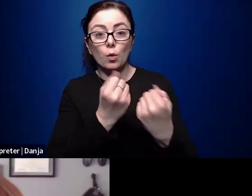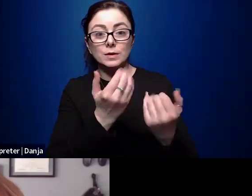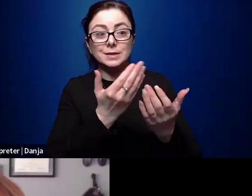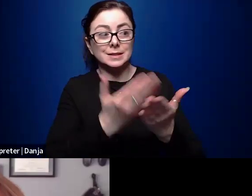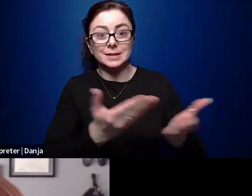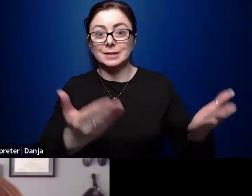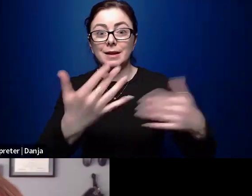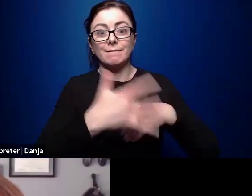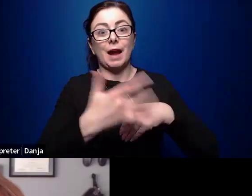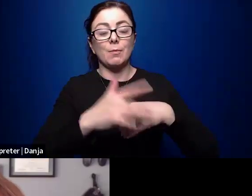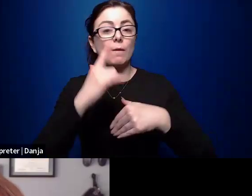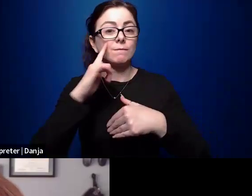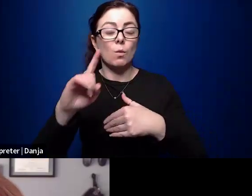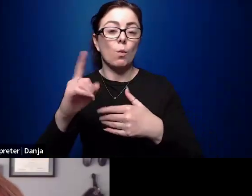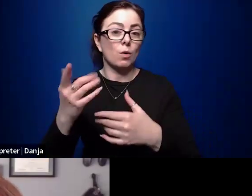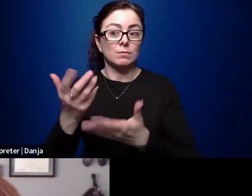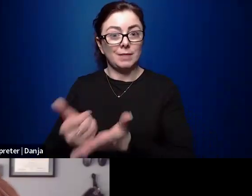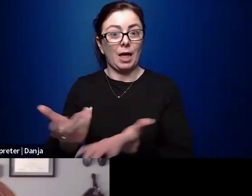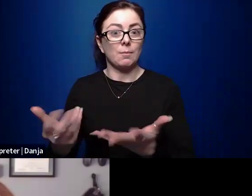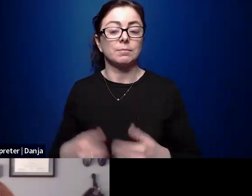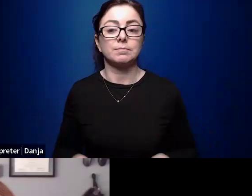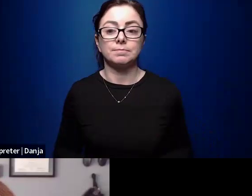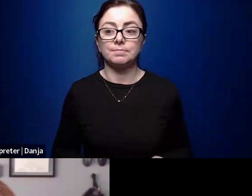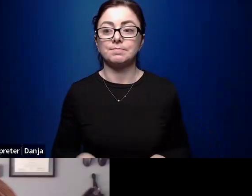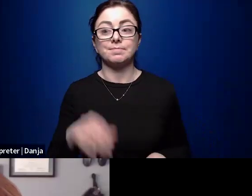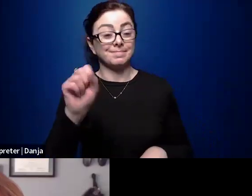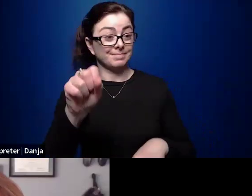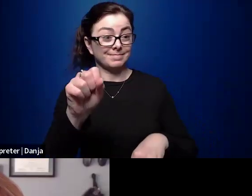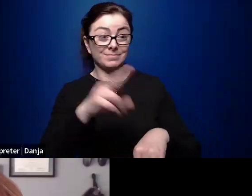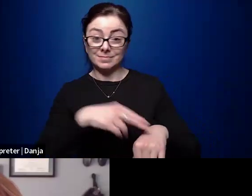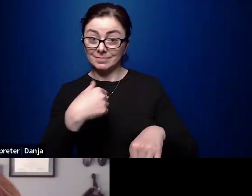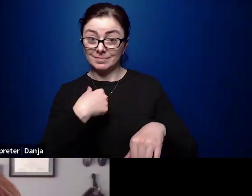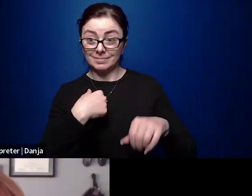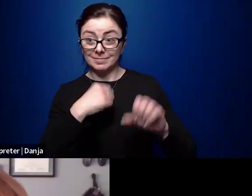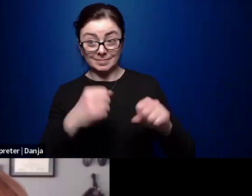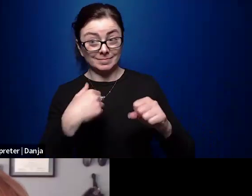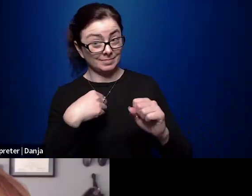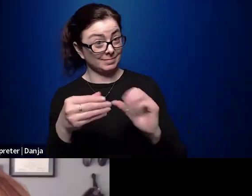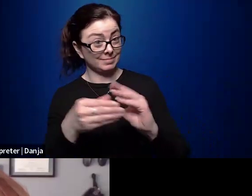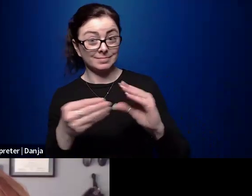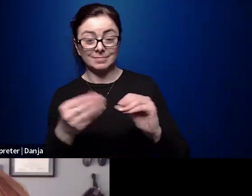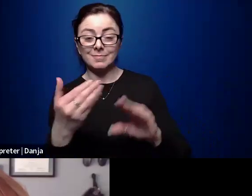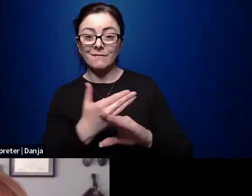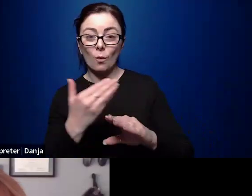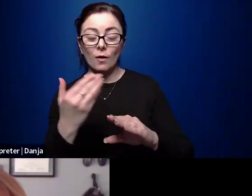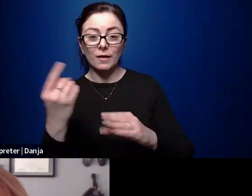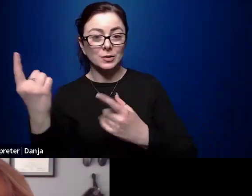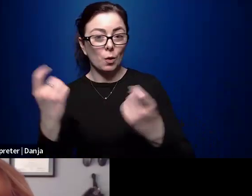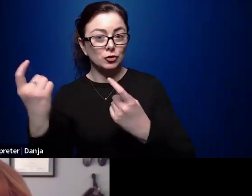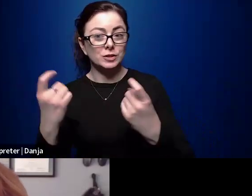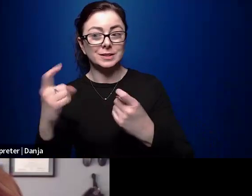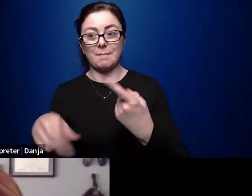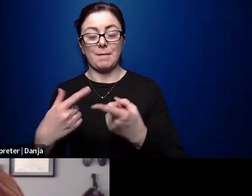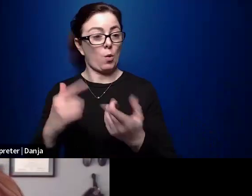absolutely. I just have like a little spiel if I can talk before questions just about our